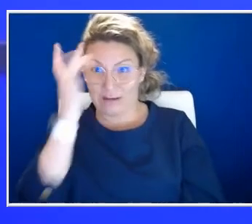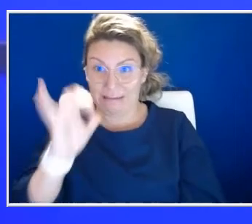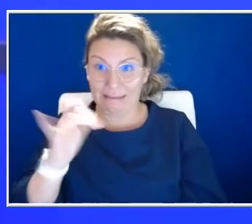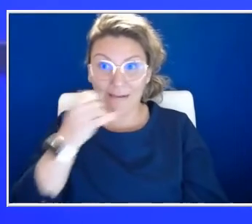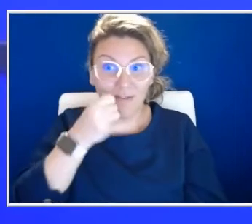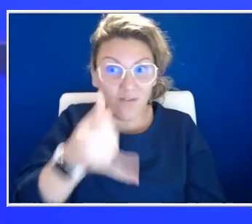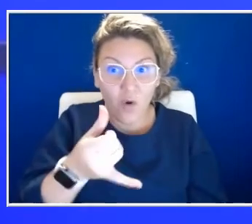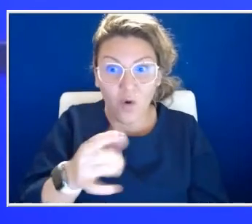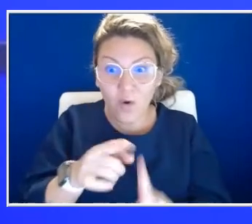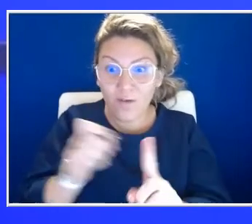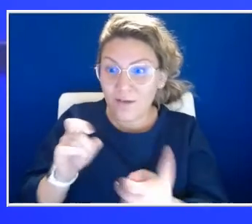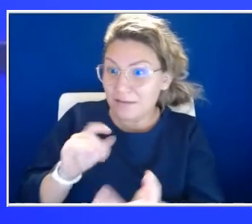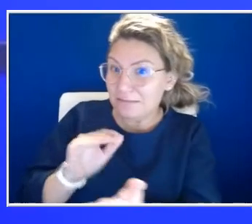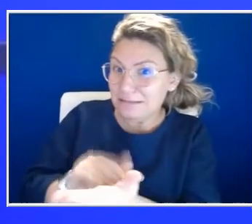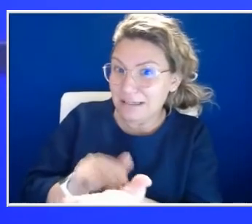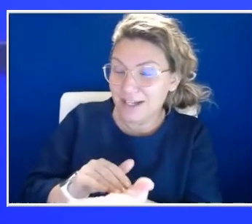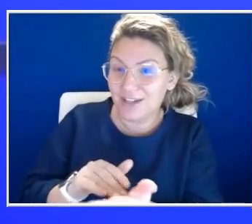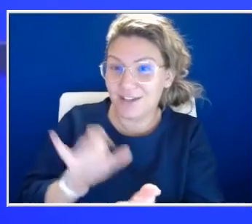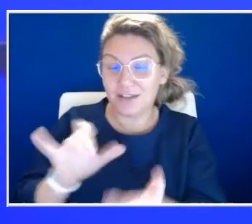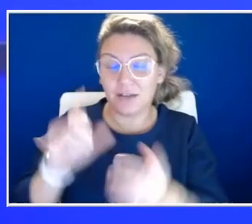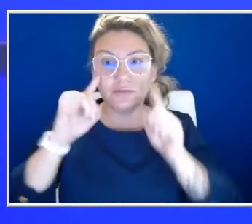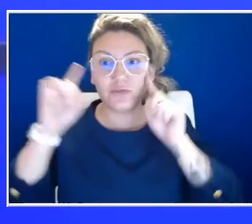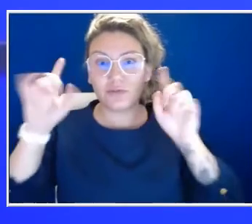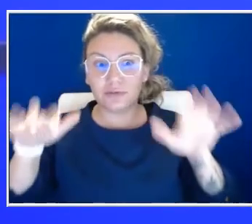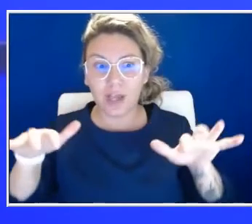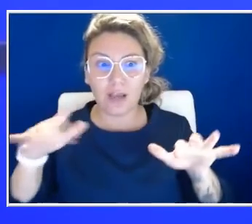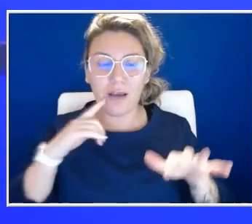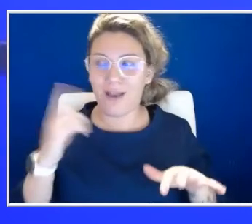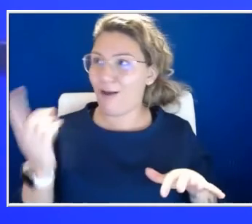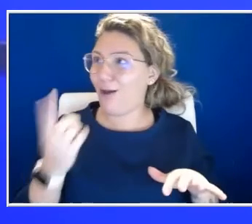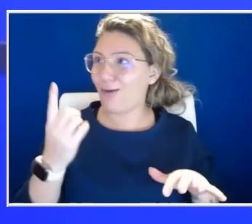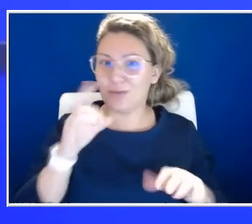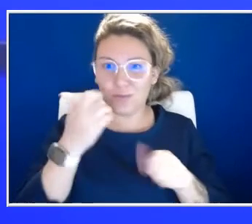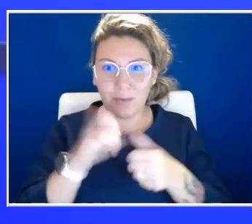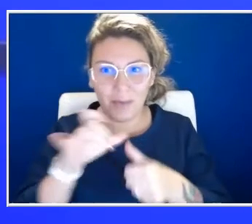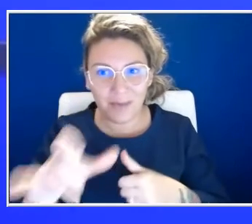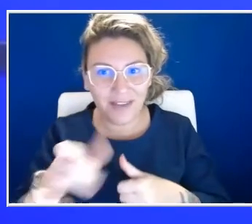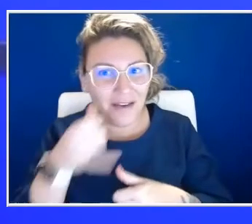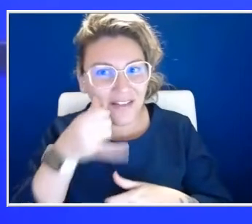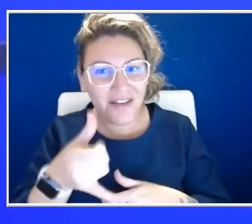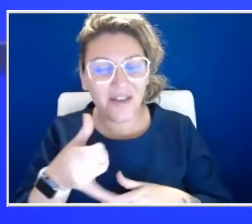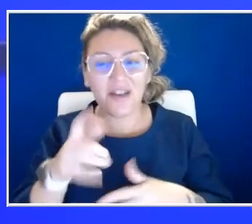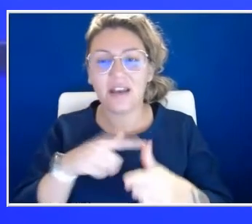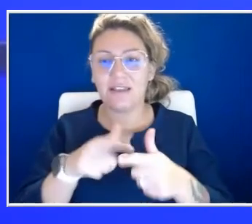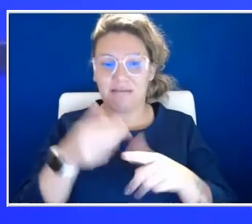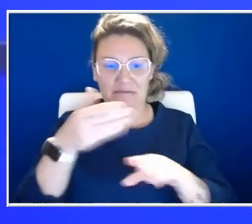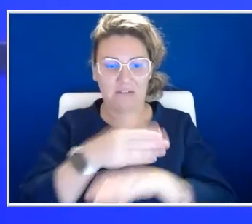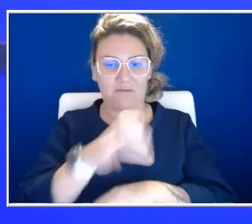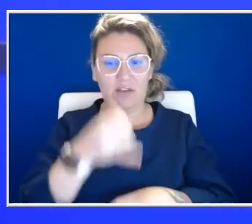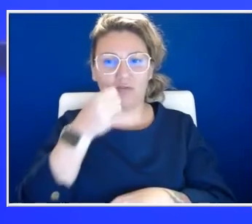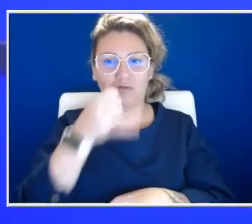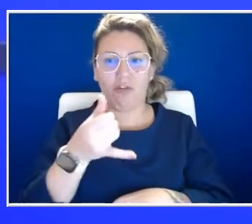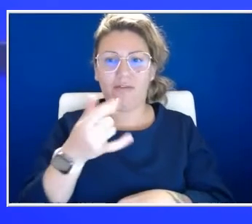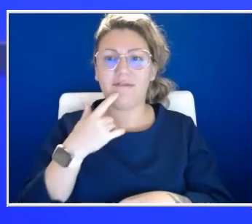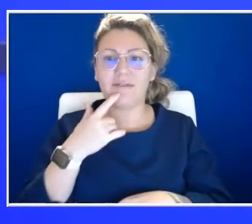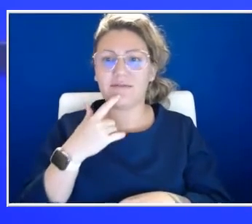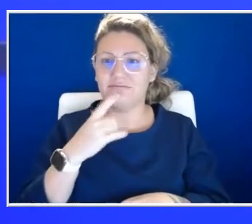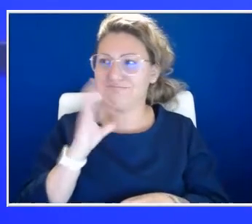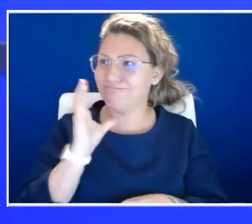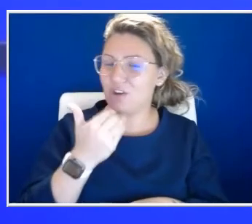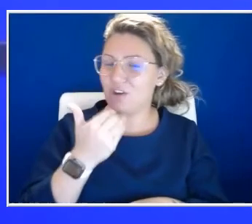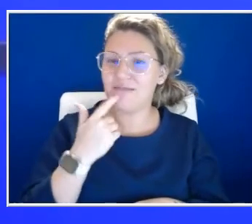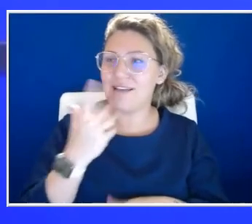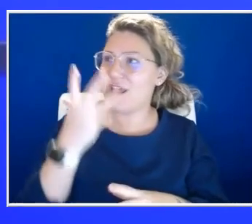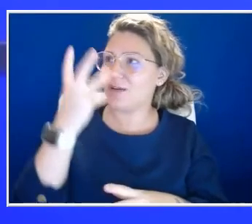Dr. Holzbein. That was pretty shocking. I'll always remember that call. And then right after I had that call, ironically, I was right outside the